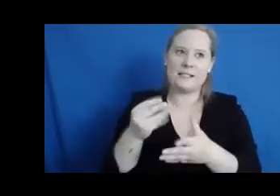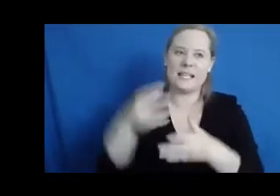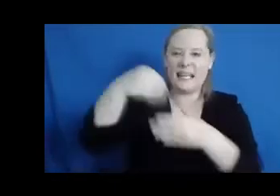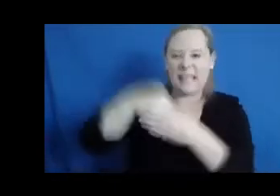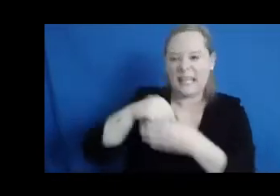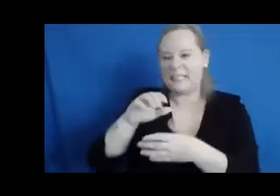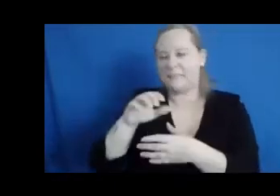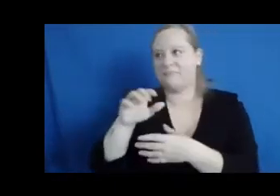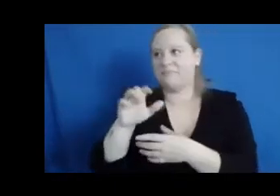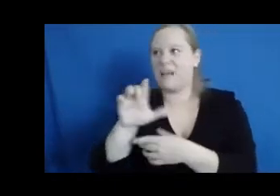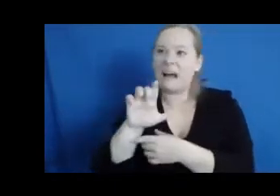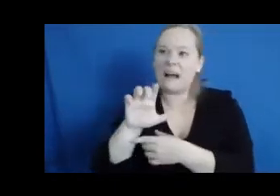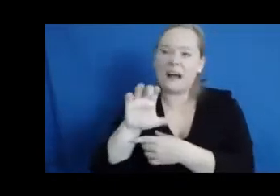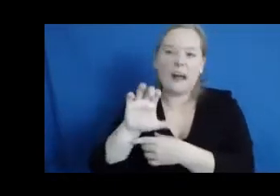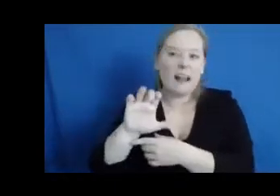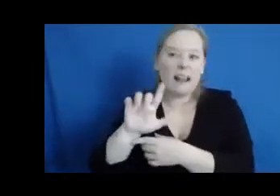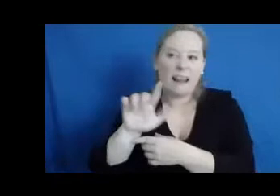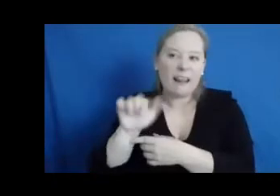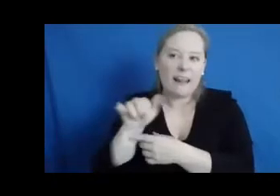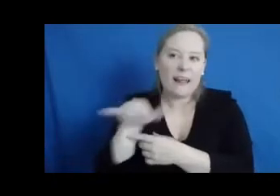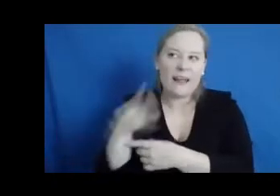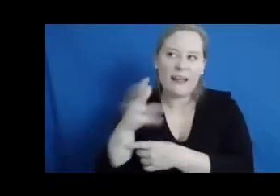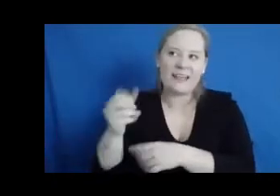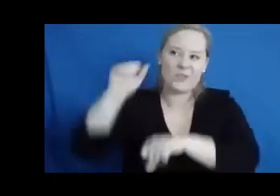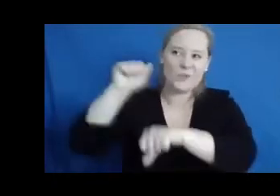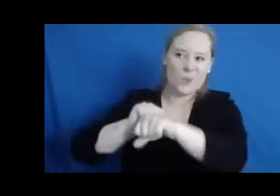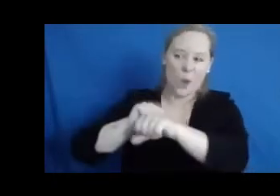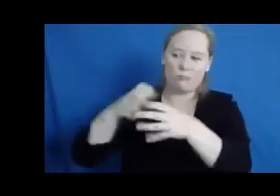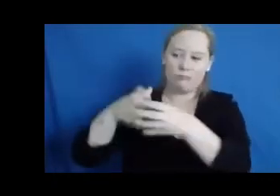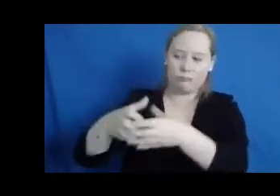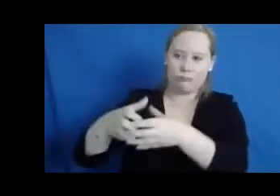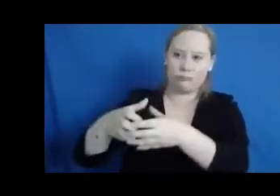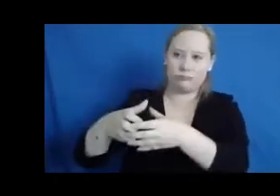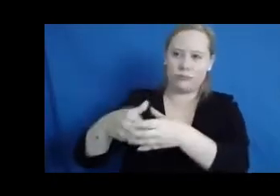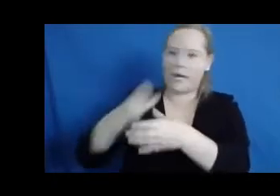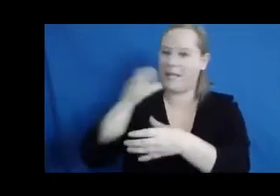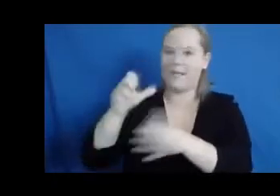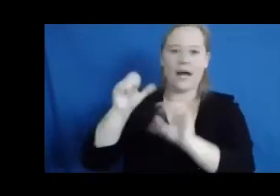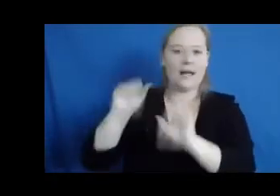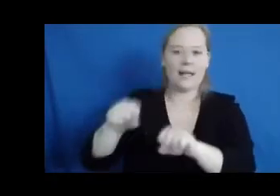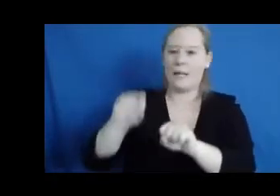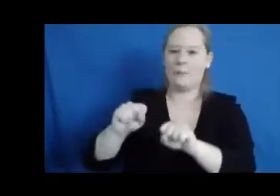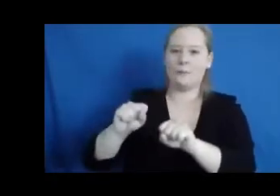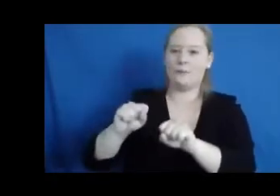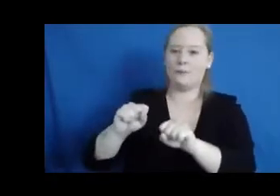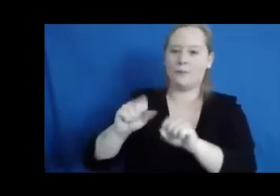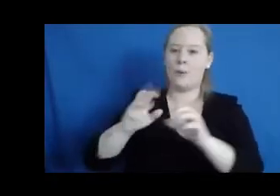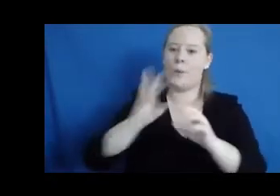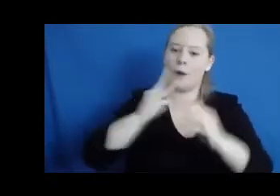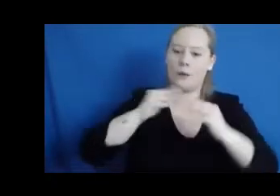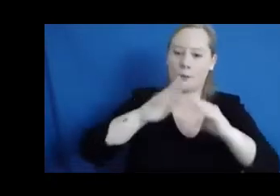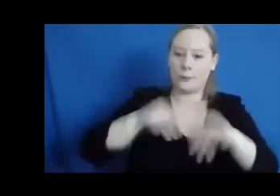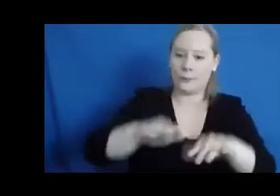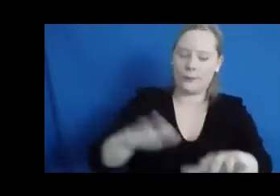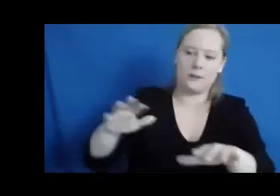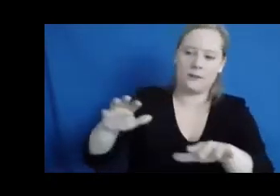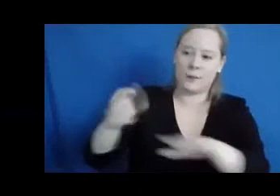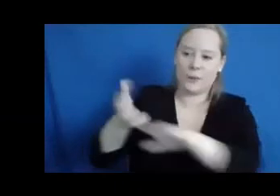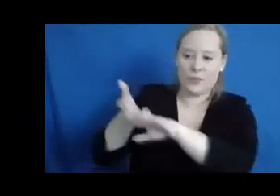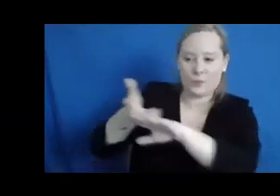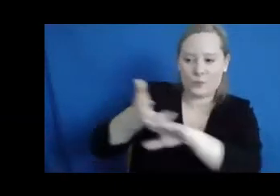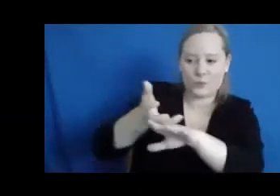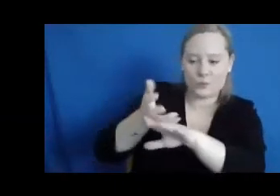other kind of solid forms and not able to make it into the groundwater. So we're not seeing the transfer of some of